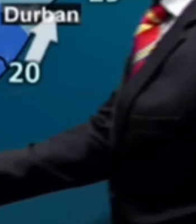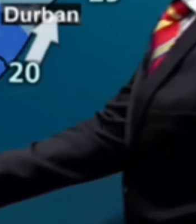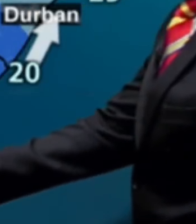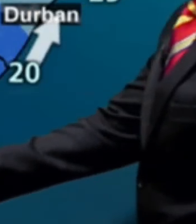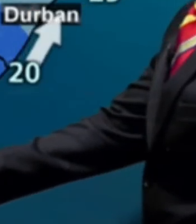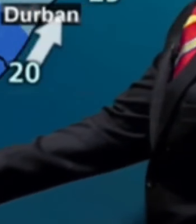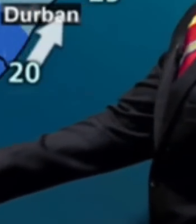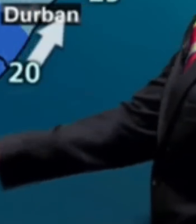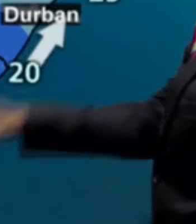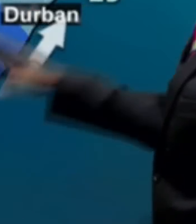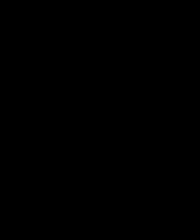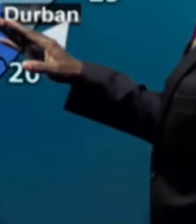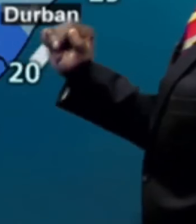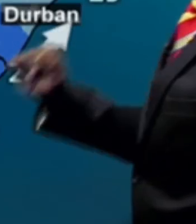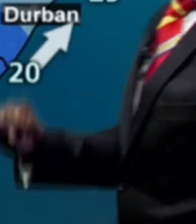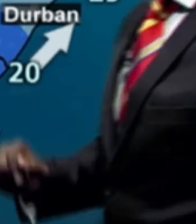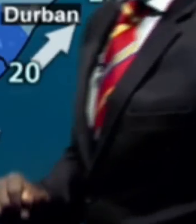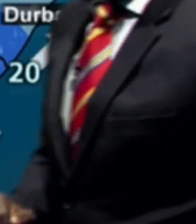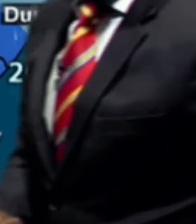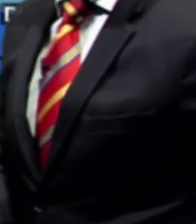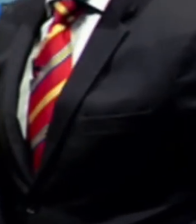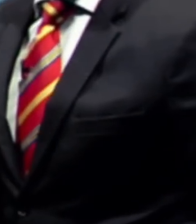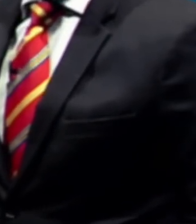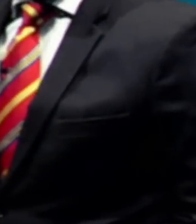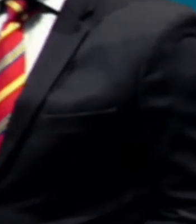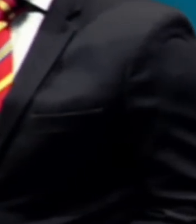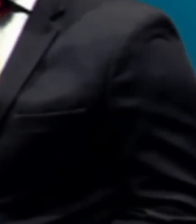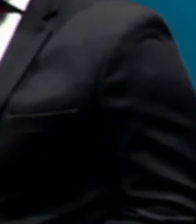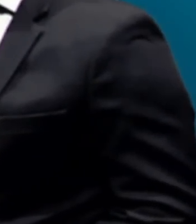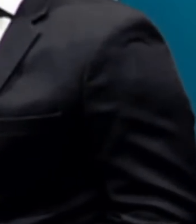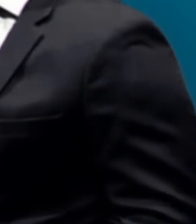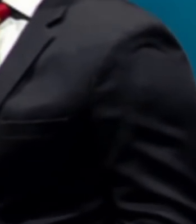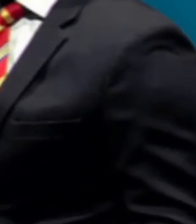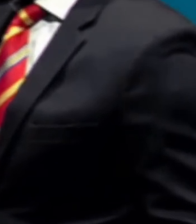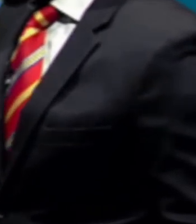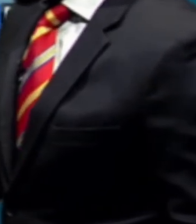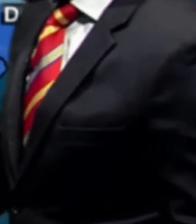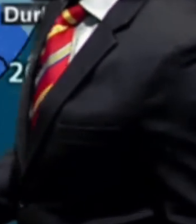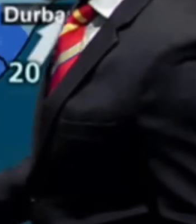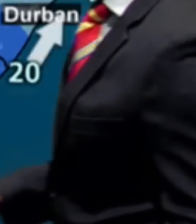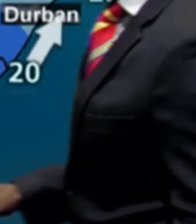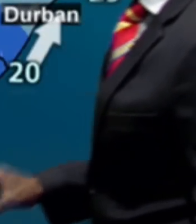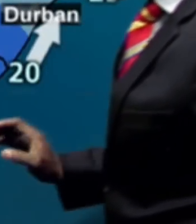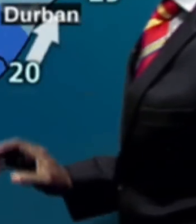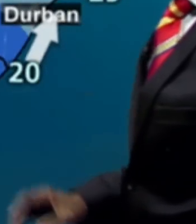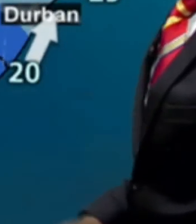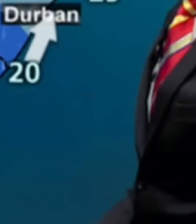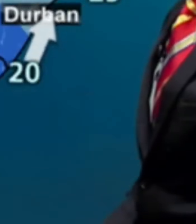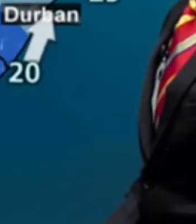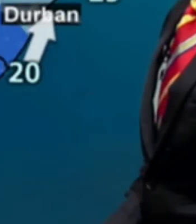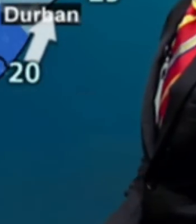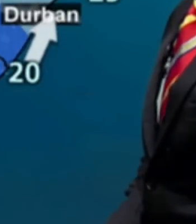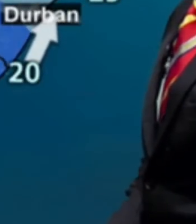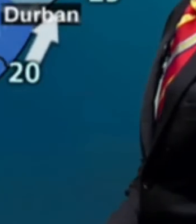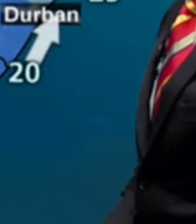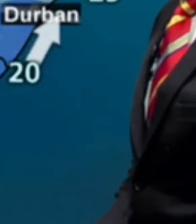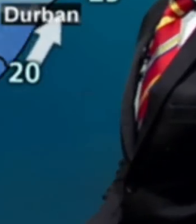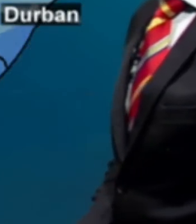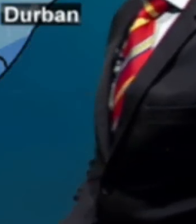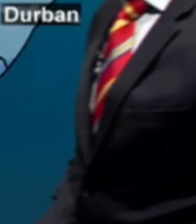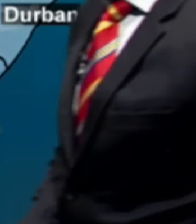mpa re shebile hona ho toka qabega jalo tla fitla hona ka haro thekong e tla pula tsena tse matla tsa haesale ka thoko ho mabopo ho sontso bana la fela moya